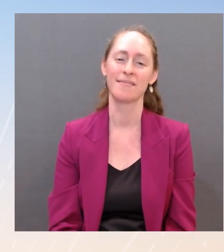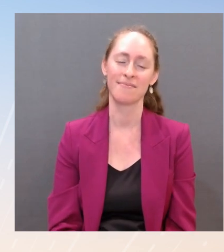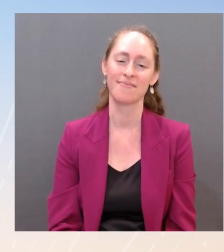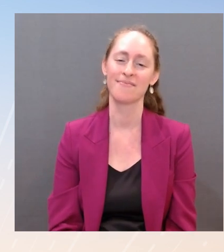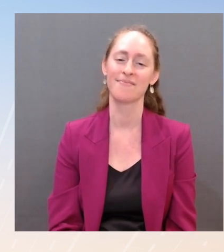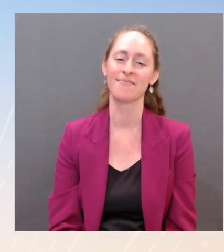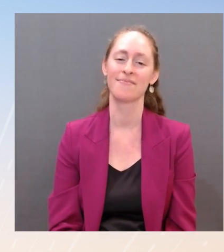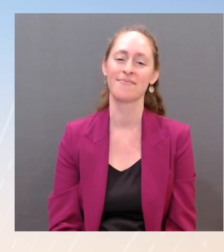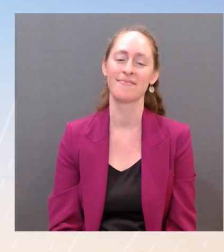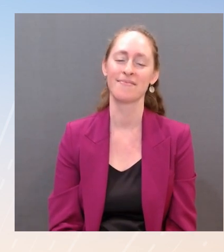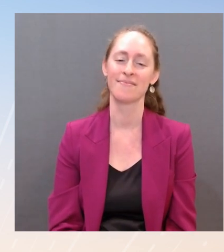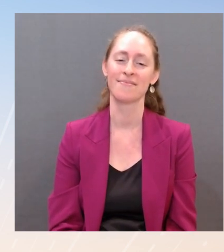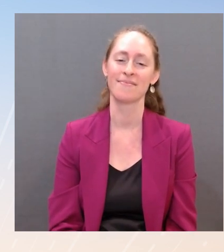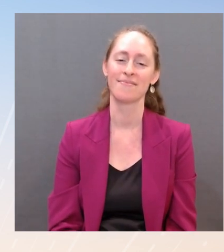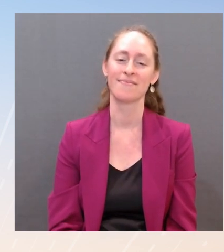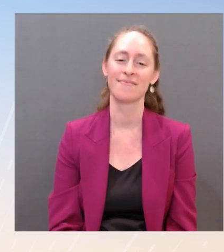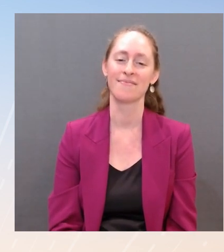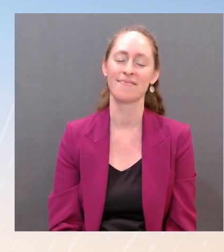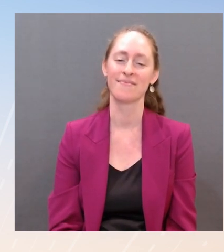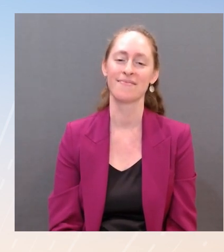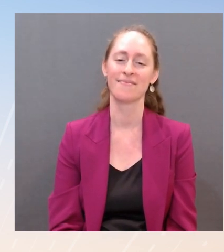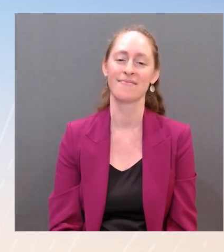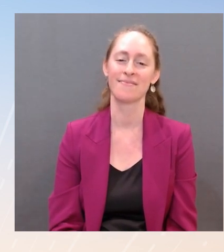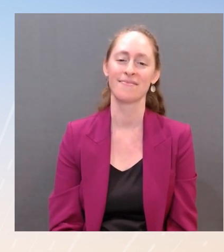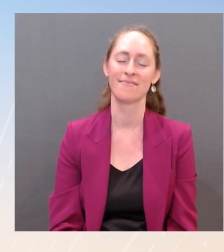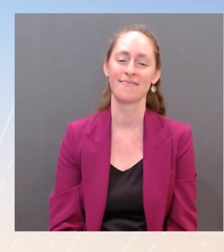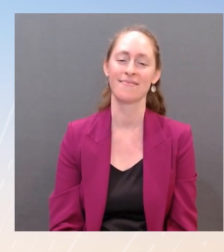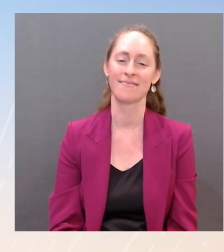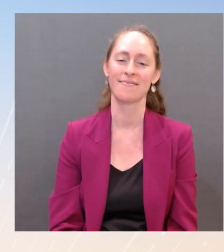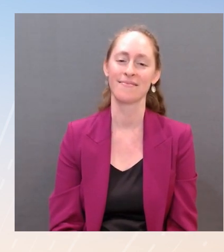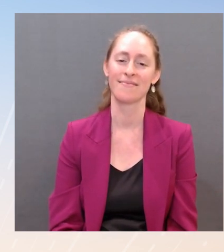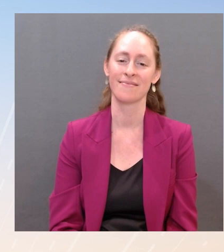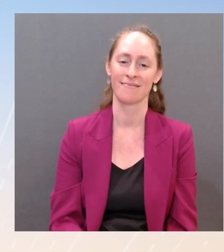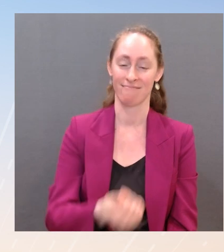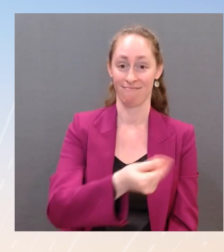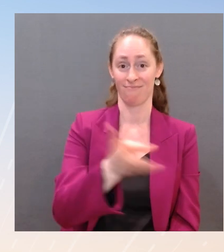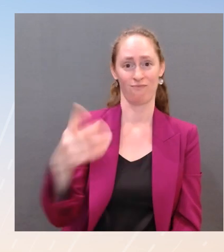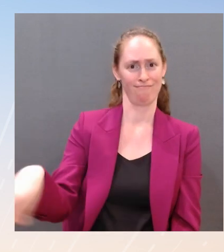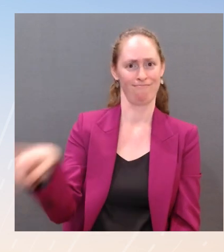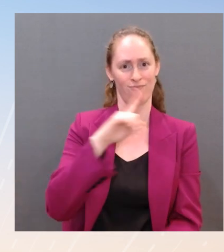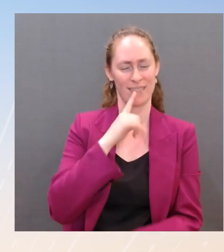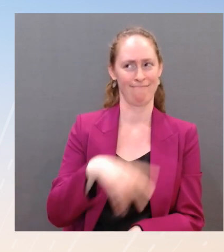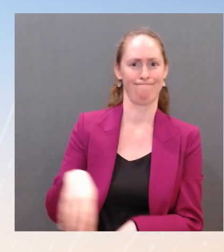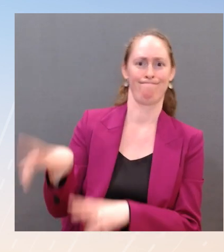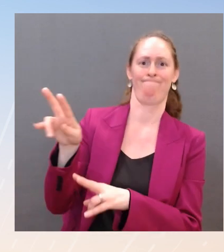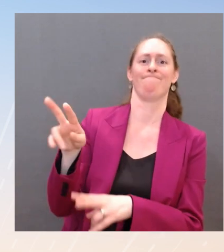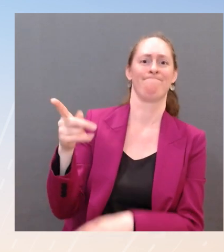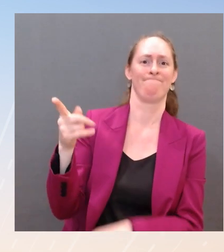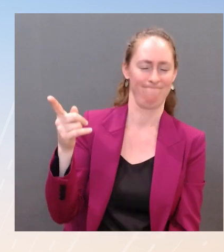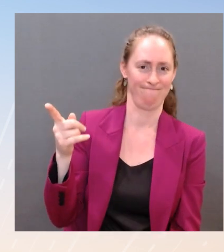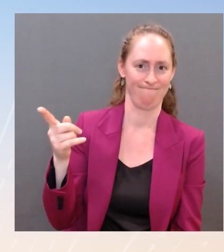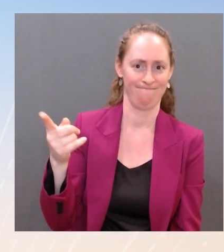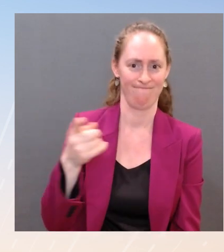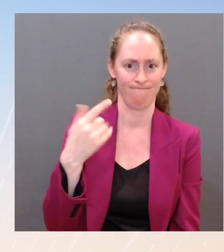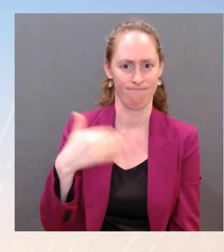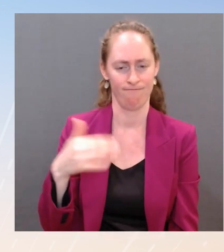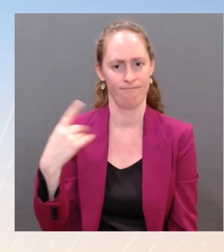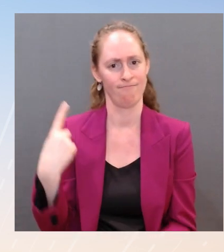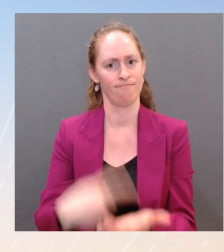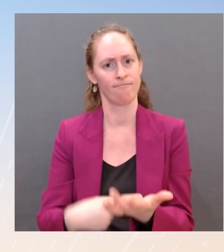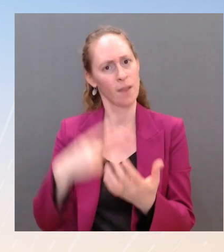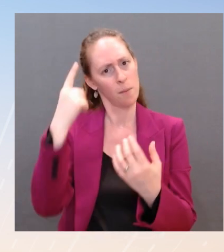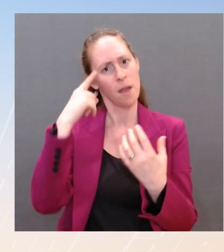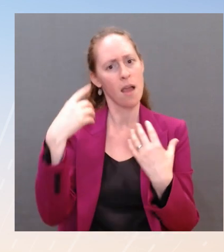power of leading by example, especially with your kids, and showing them how to talk about mental health. Jasmine, in your case, the power of